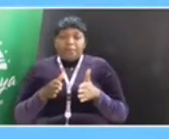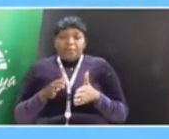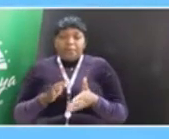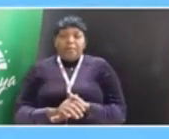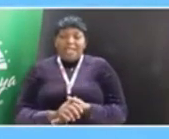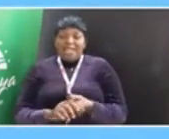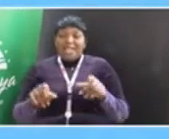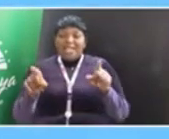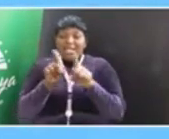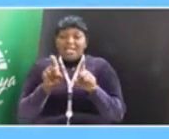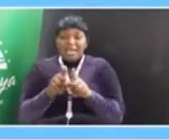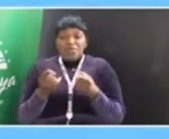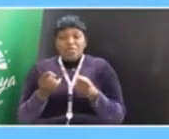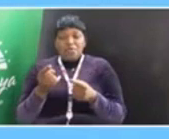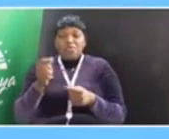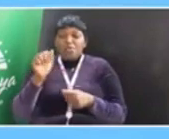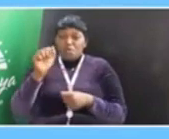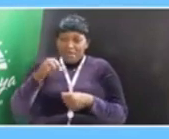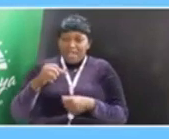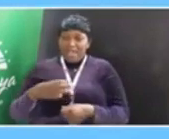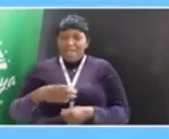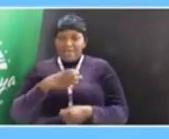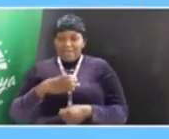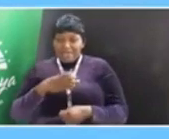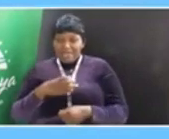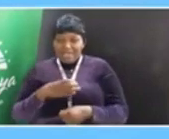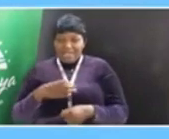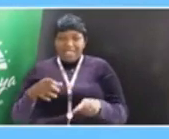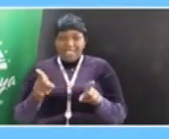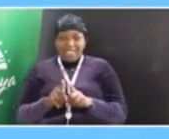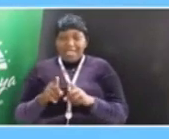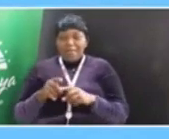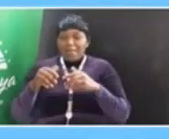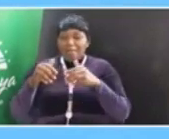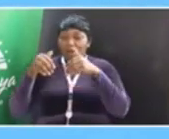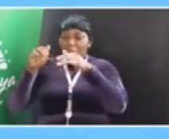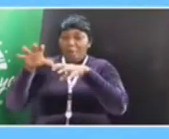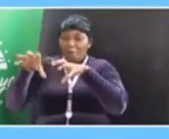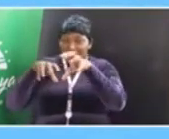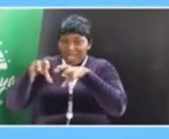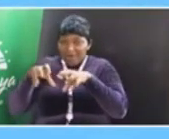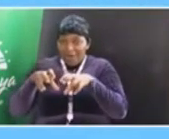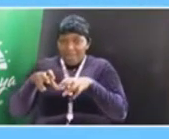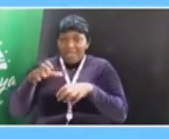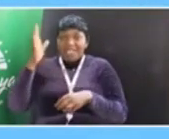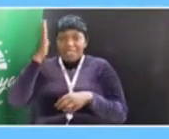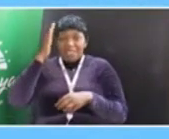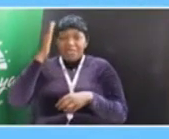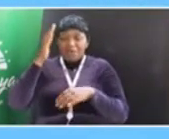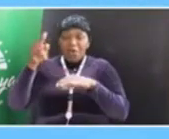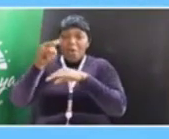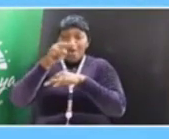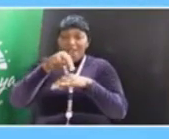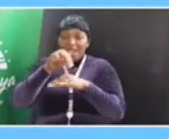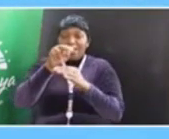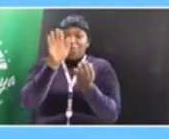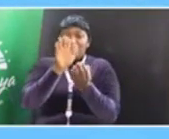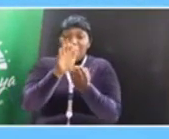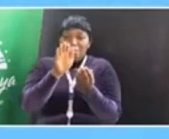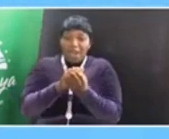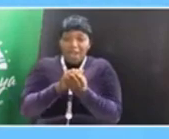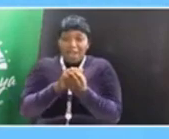You could also opt to experience Kenya's iconic wildlife in its renowned national parks, from the